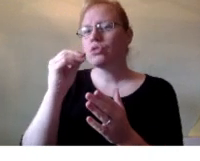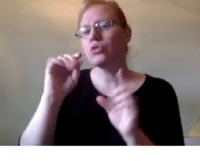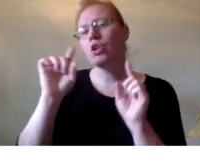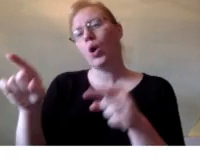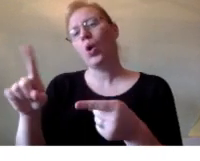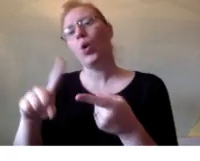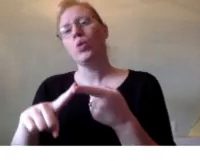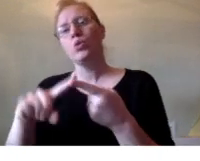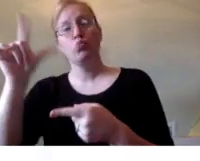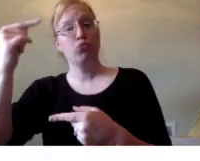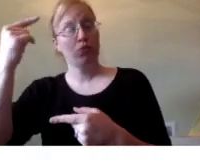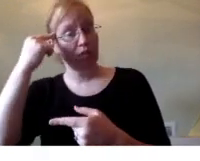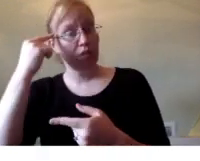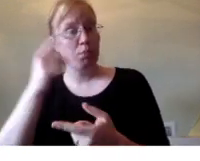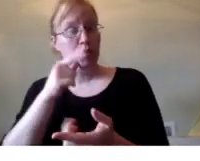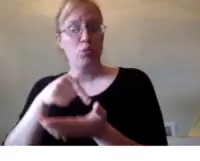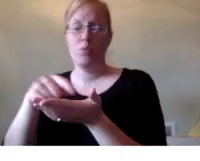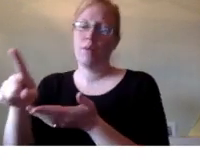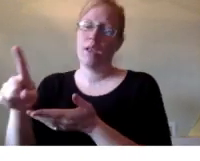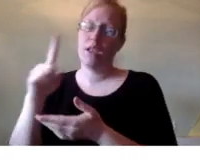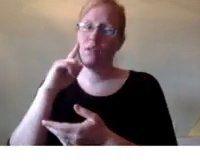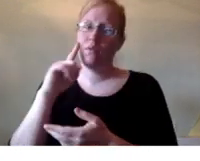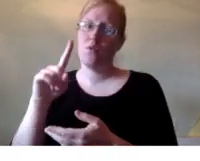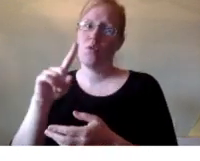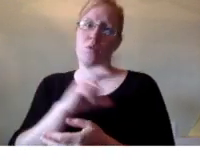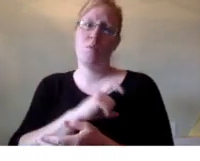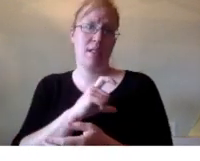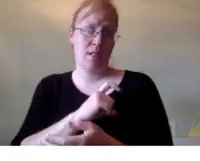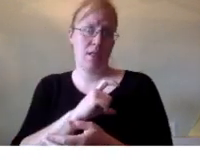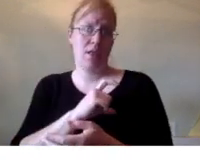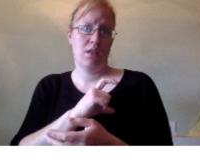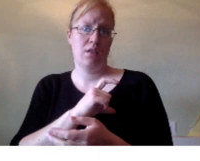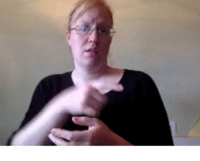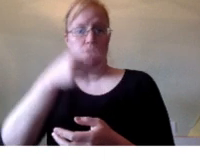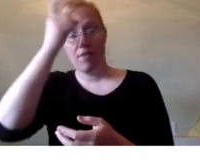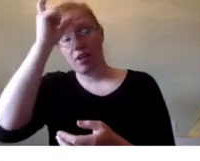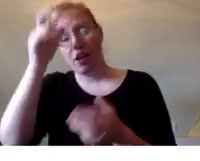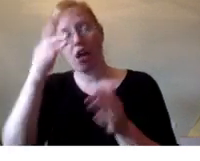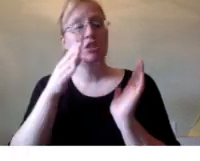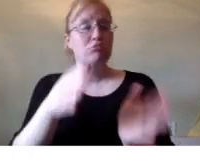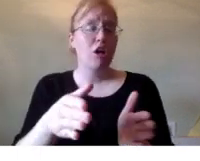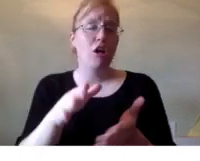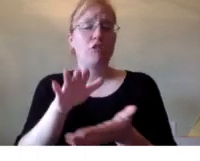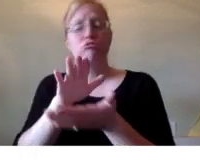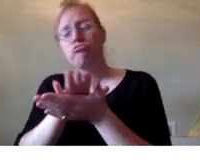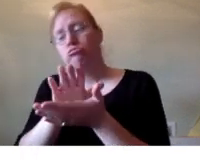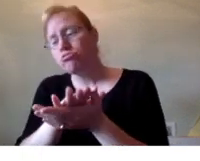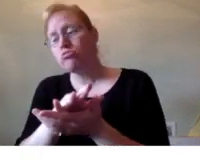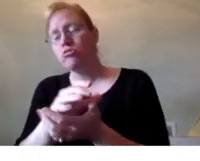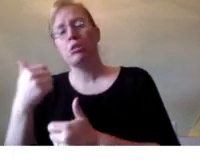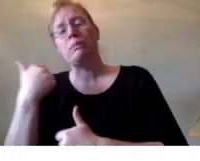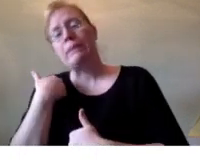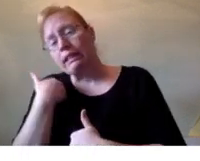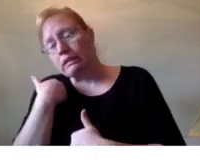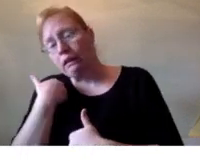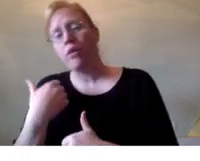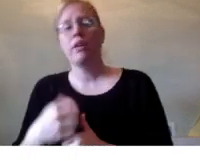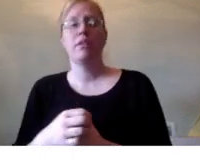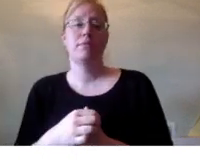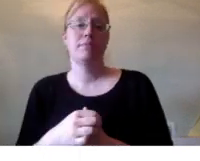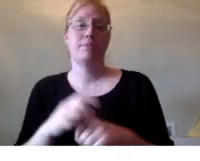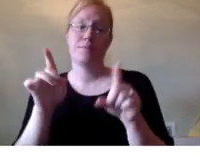goes to the government who pays for police, firefighters, roads, schools, military,